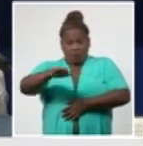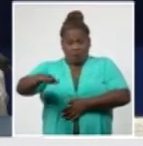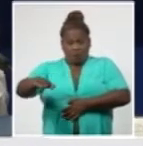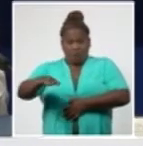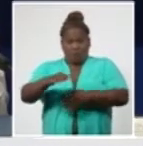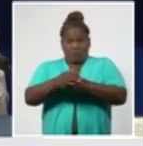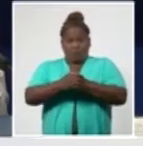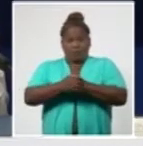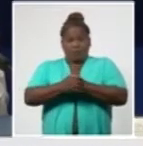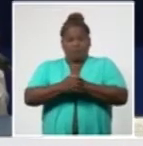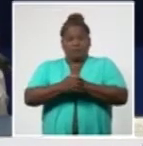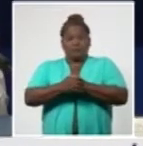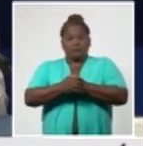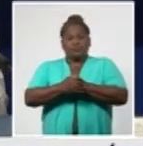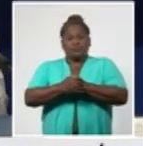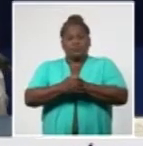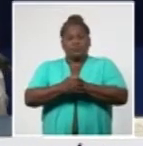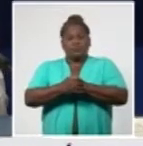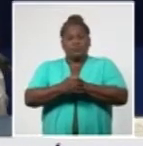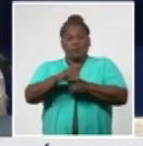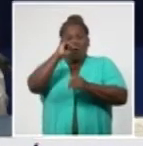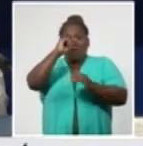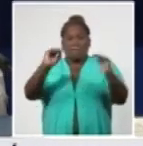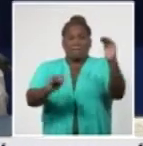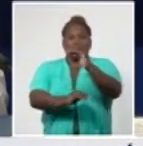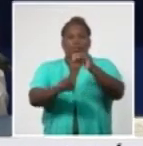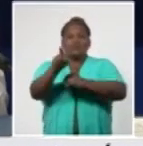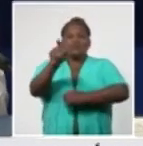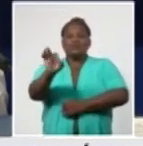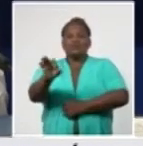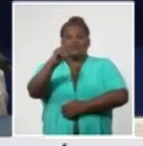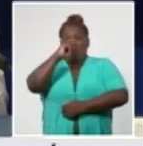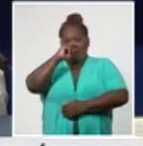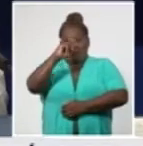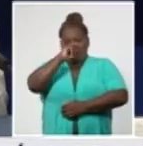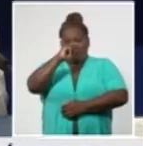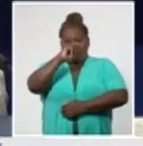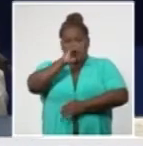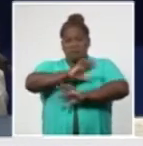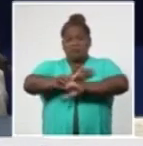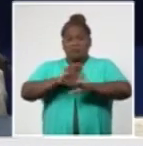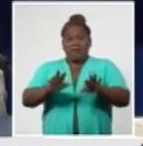diagnosed with the disease. With their favorable evolution,